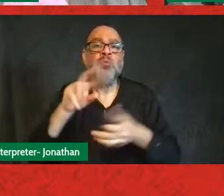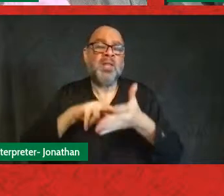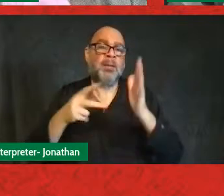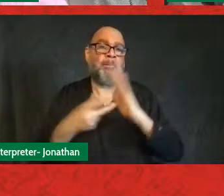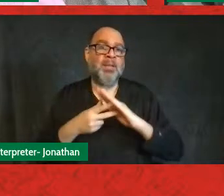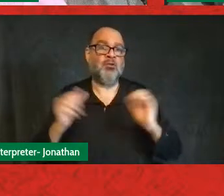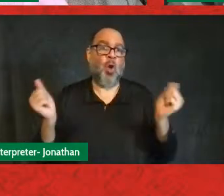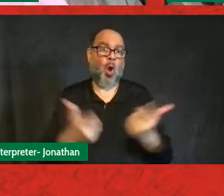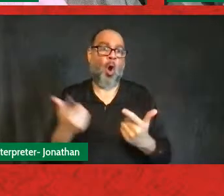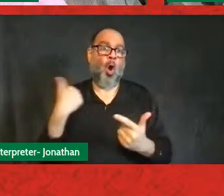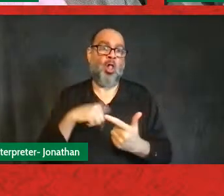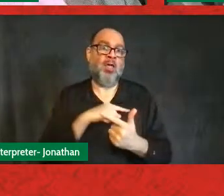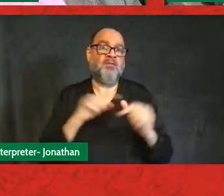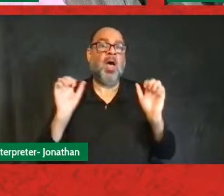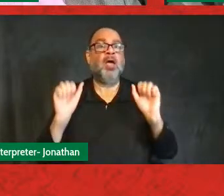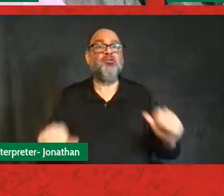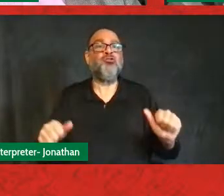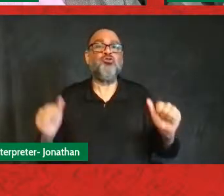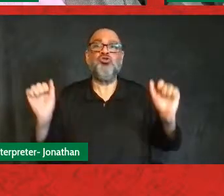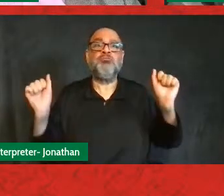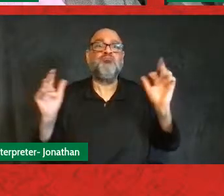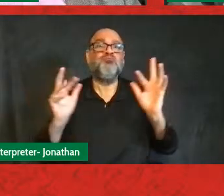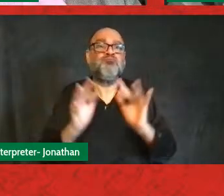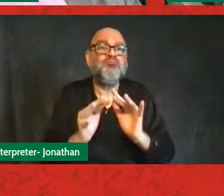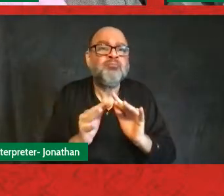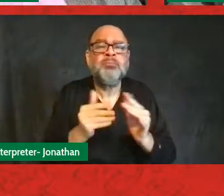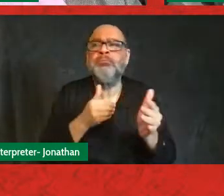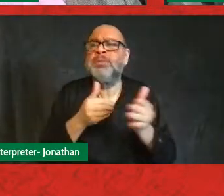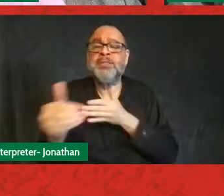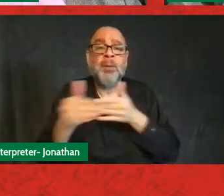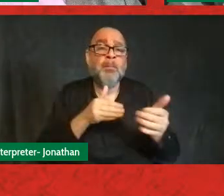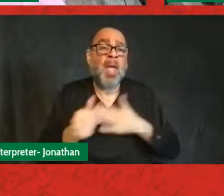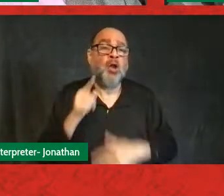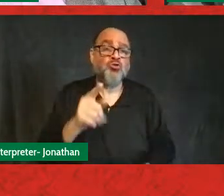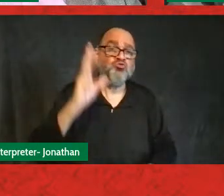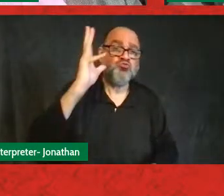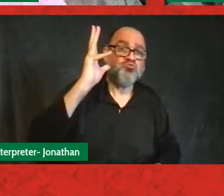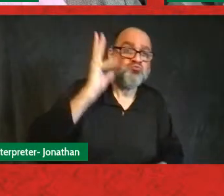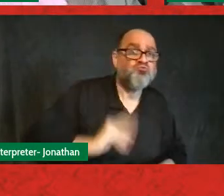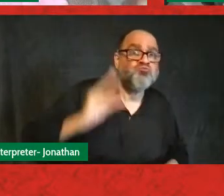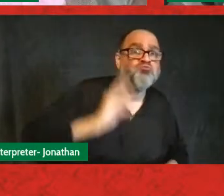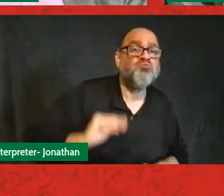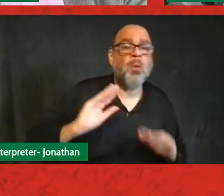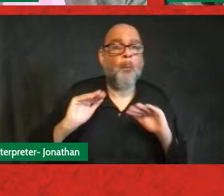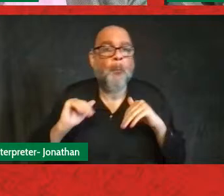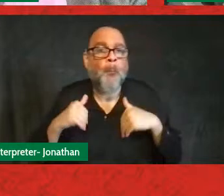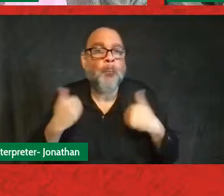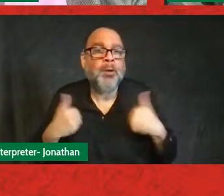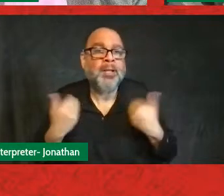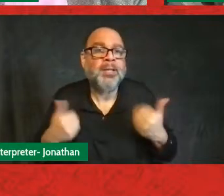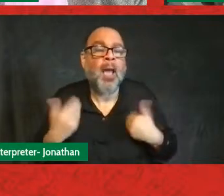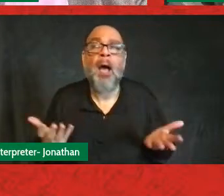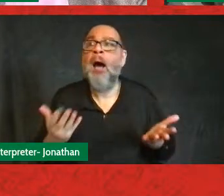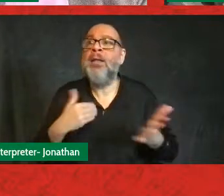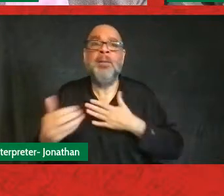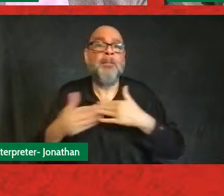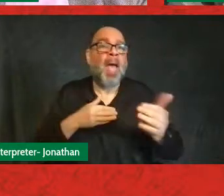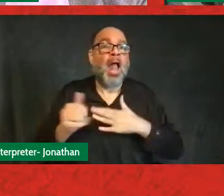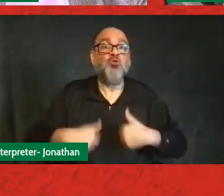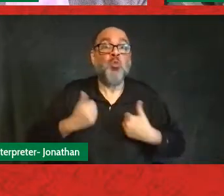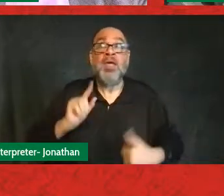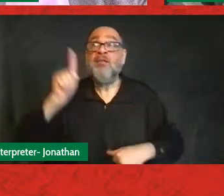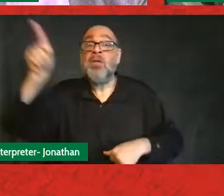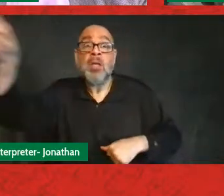it didn't matter what your status was or how old your company was or, you know, where you were in the world. You were going to come together as a